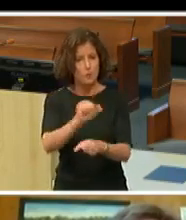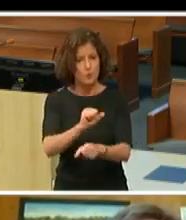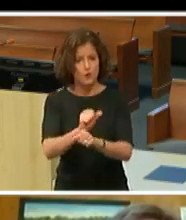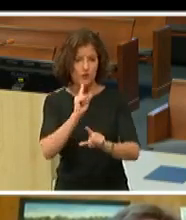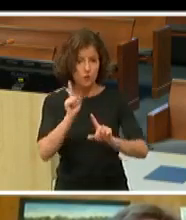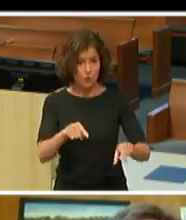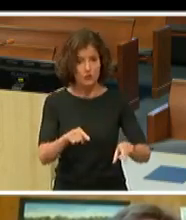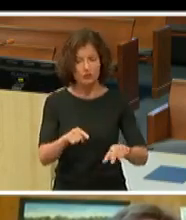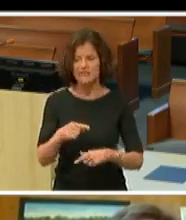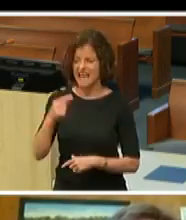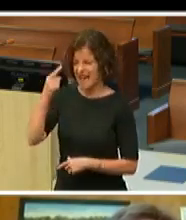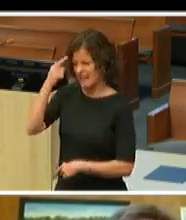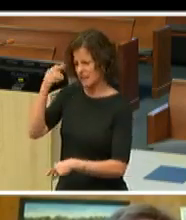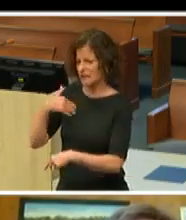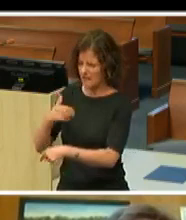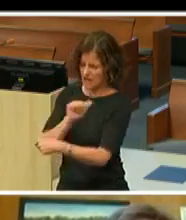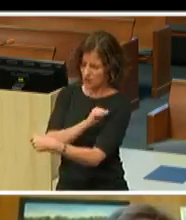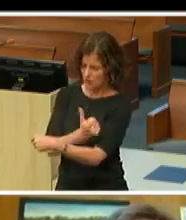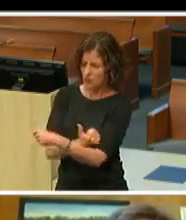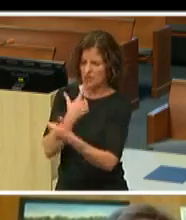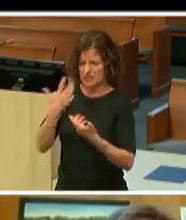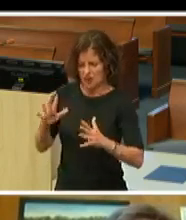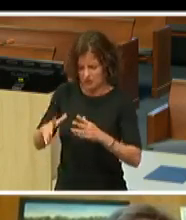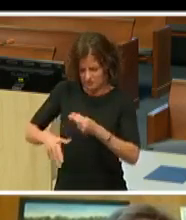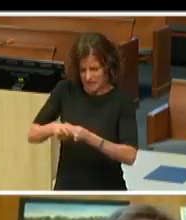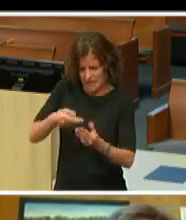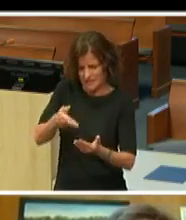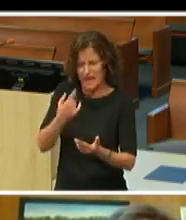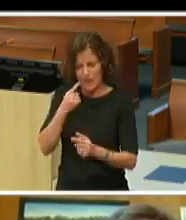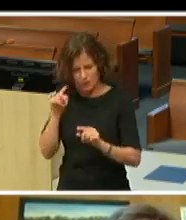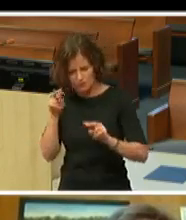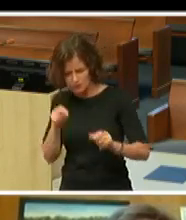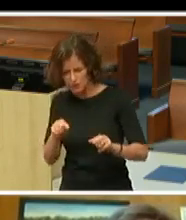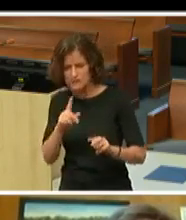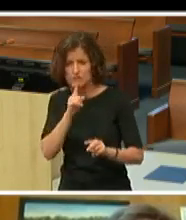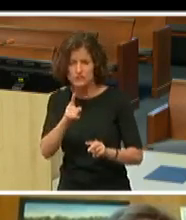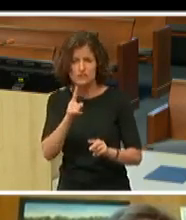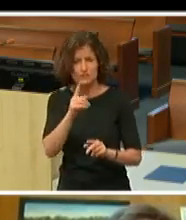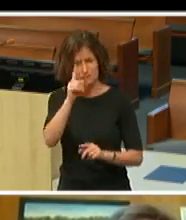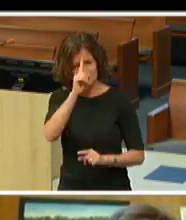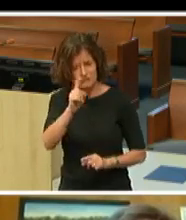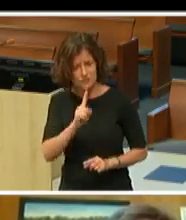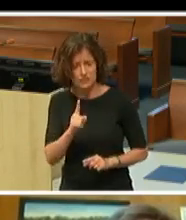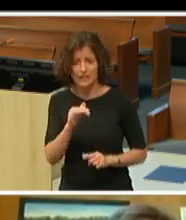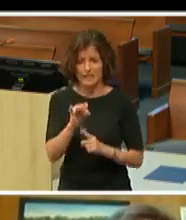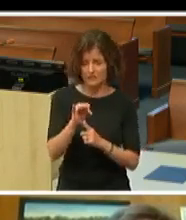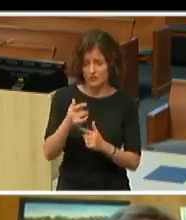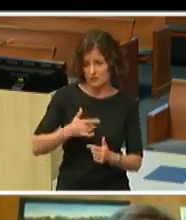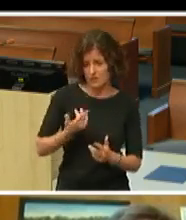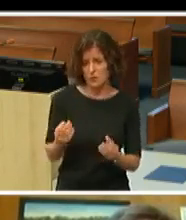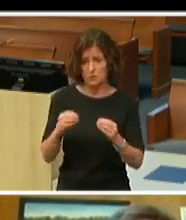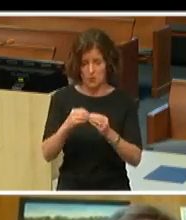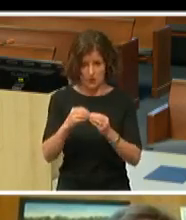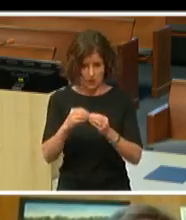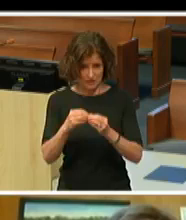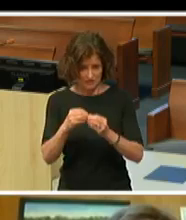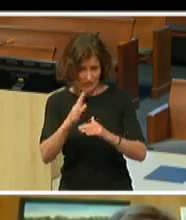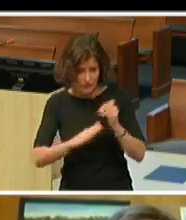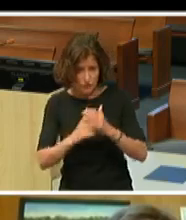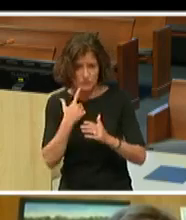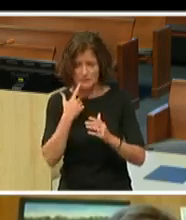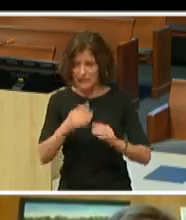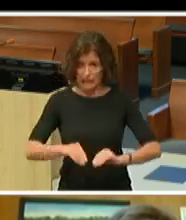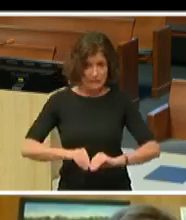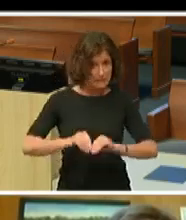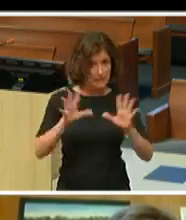I think that authority is in the order as it is. We'll look at it again to make certain. If you are more comfortable with it being spelled out, then we certainly